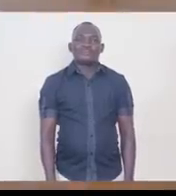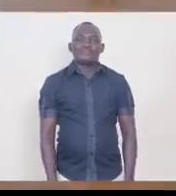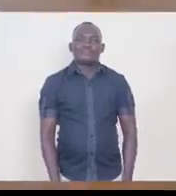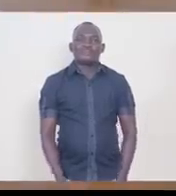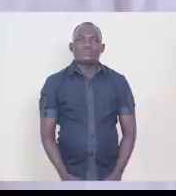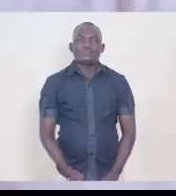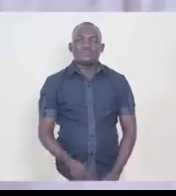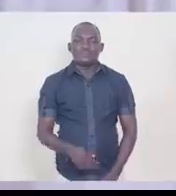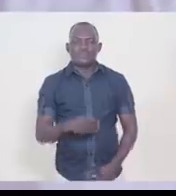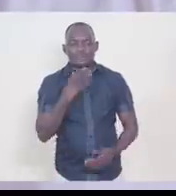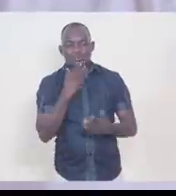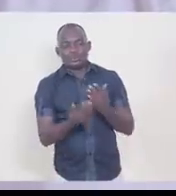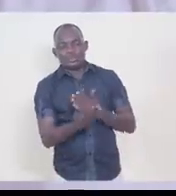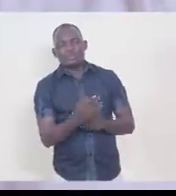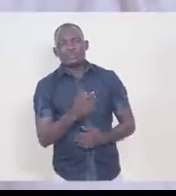Good morning.